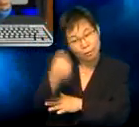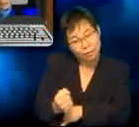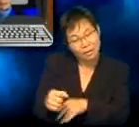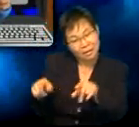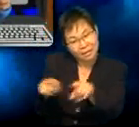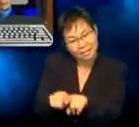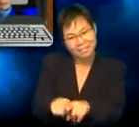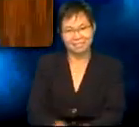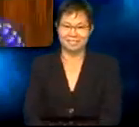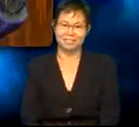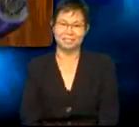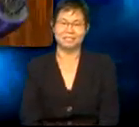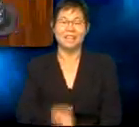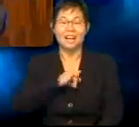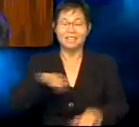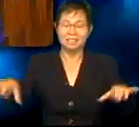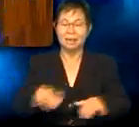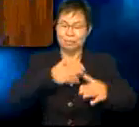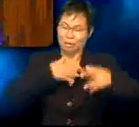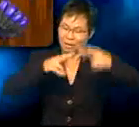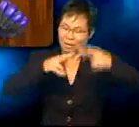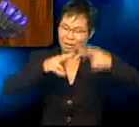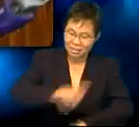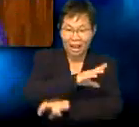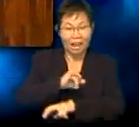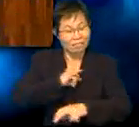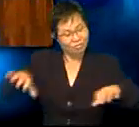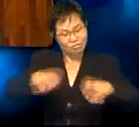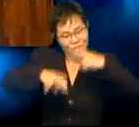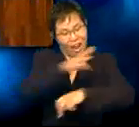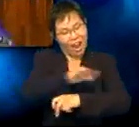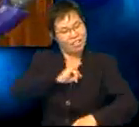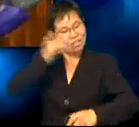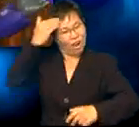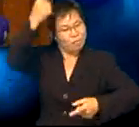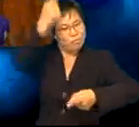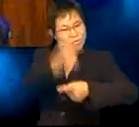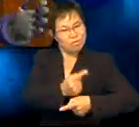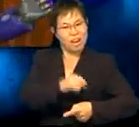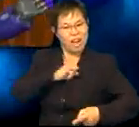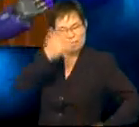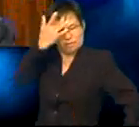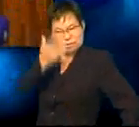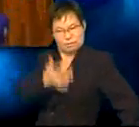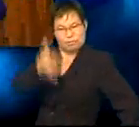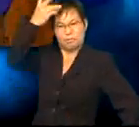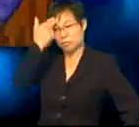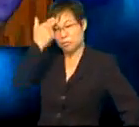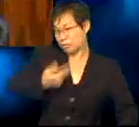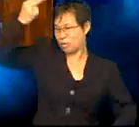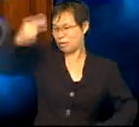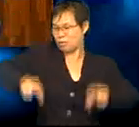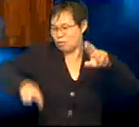is like. I've done my research and I know I'm correct. After all, I'm the smartest robot